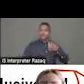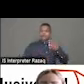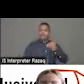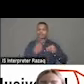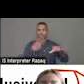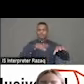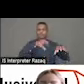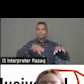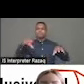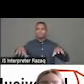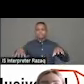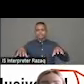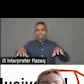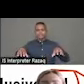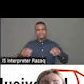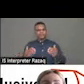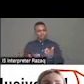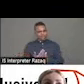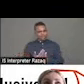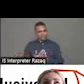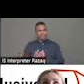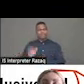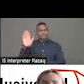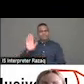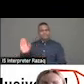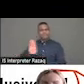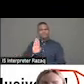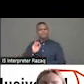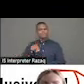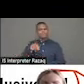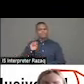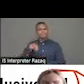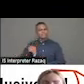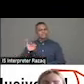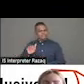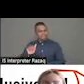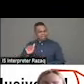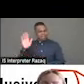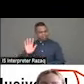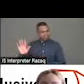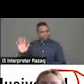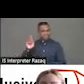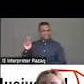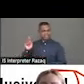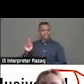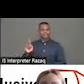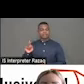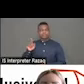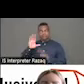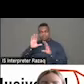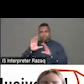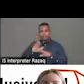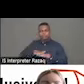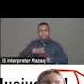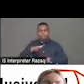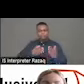inclusion in education and provide rehabilitation support for children with disabilities in